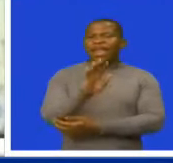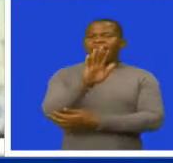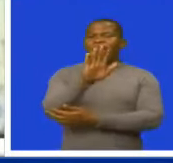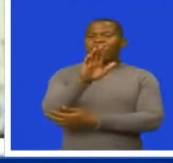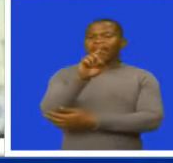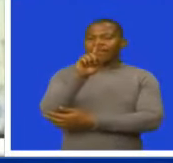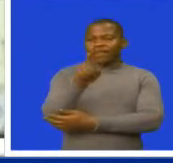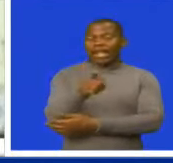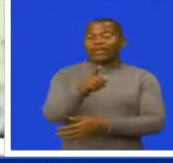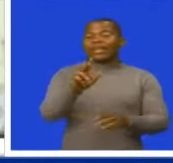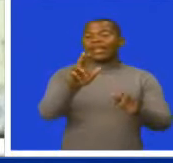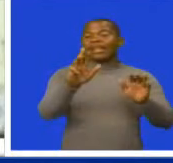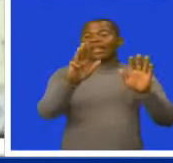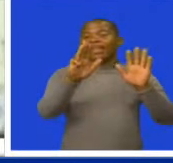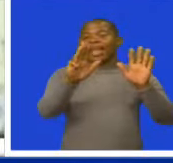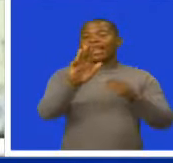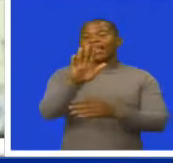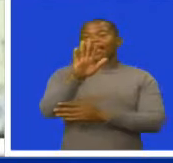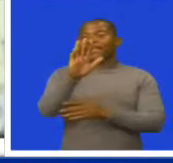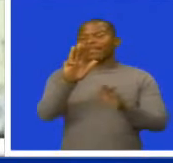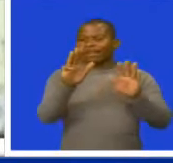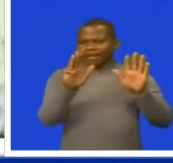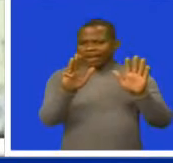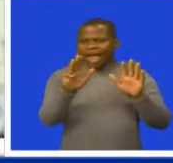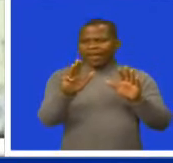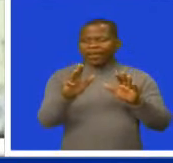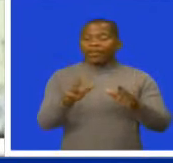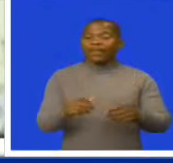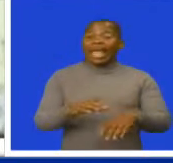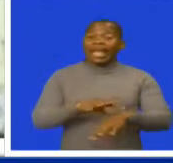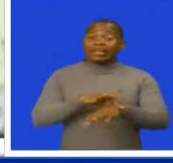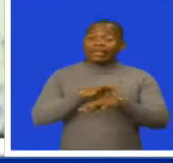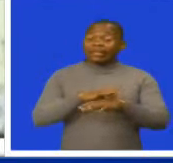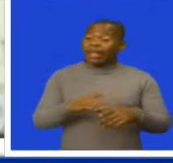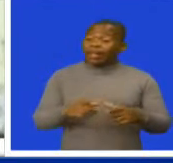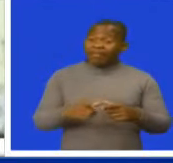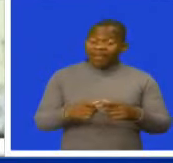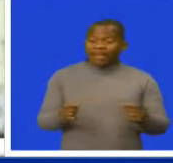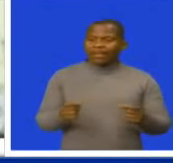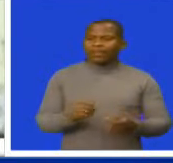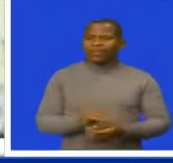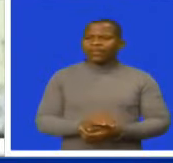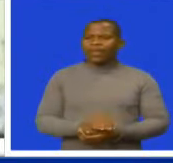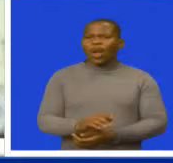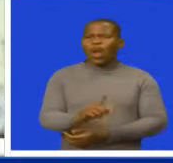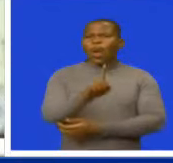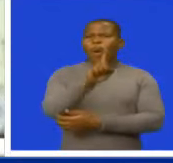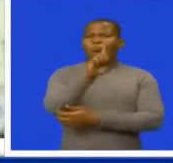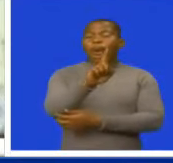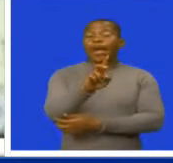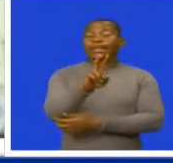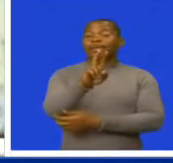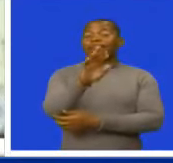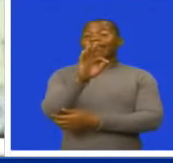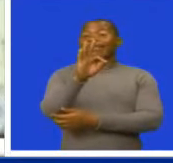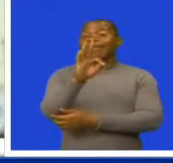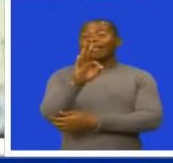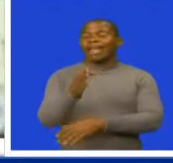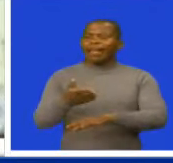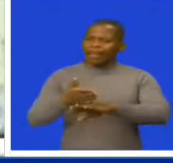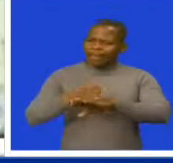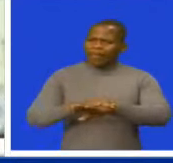5,959 sebeluleme. Labangu 120 basishile ke emhlabeni kanti ke labangu 33